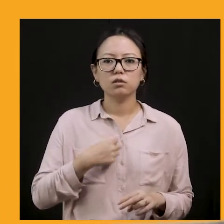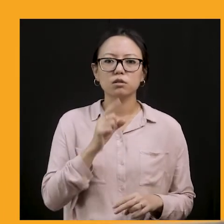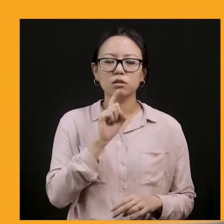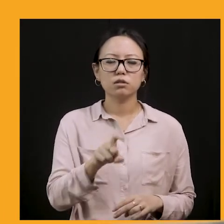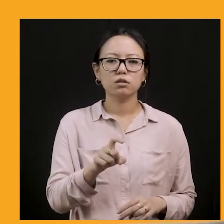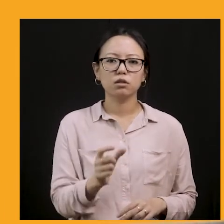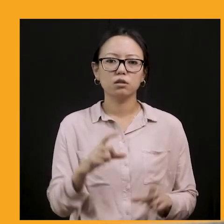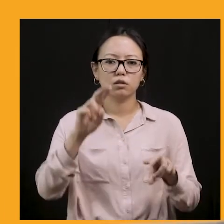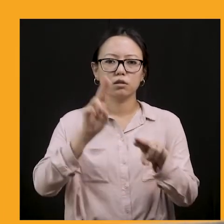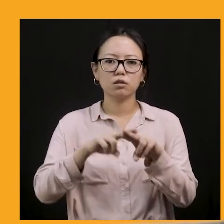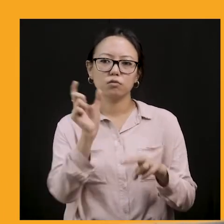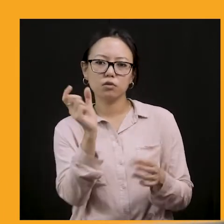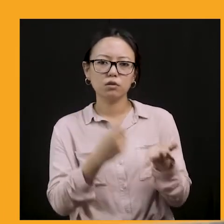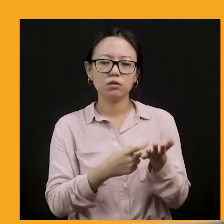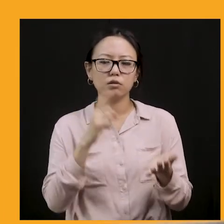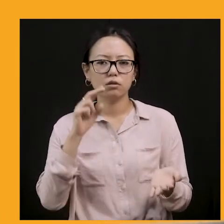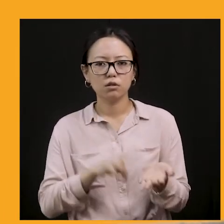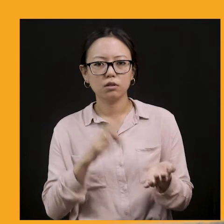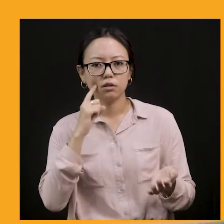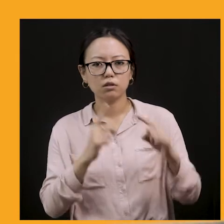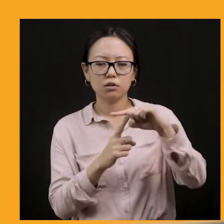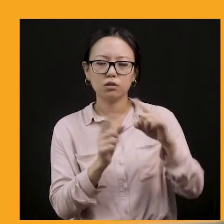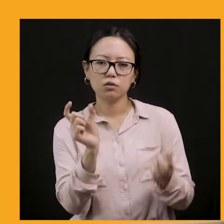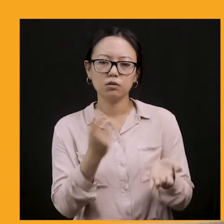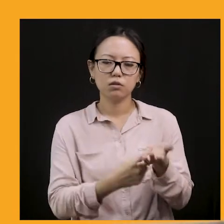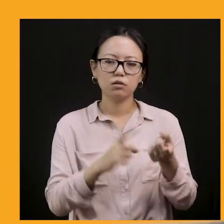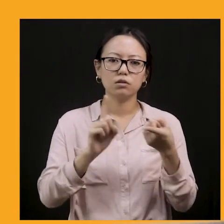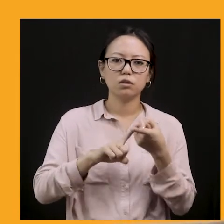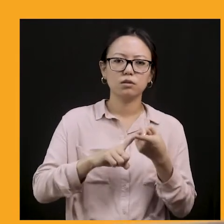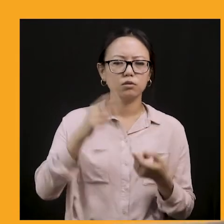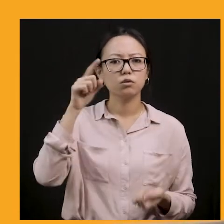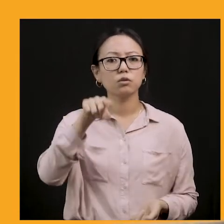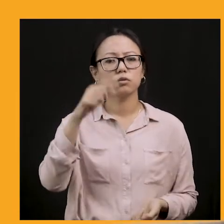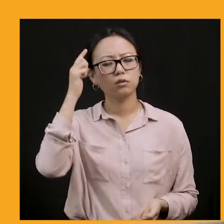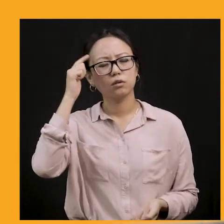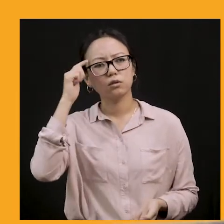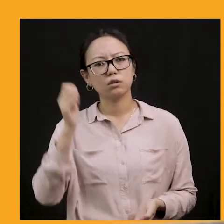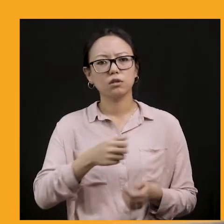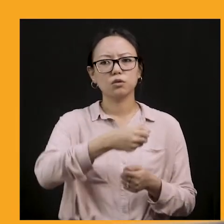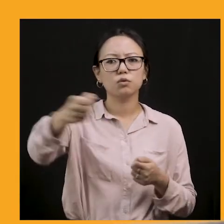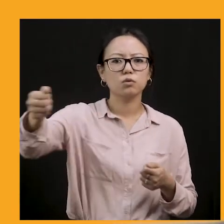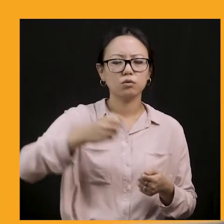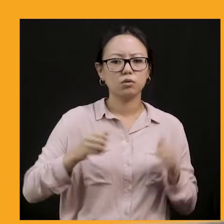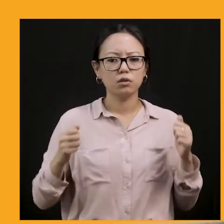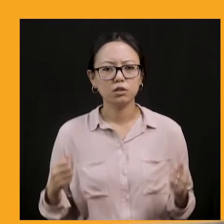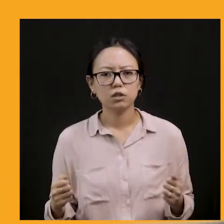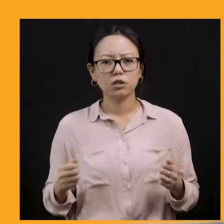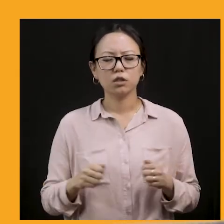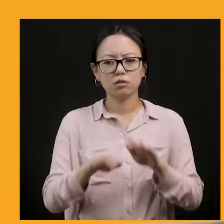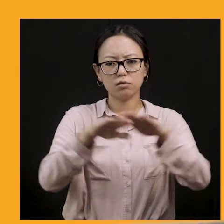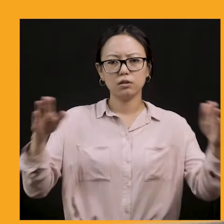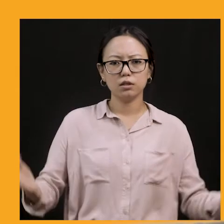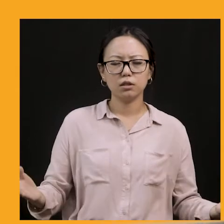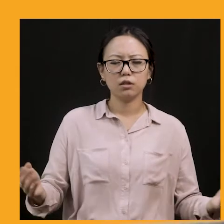the table, chair, the wooden doors, cupboard, the smaller chair or bigger